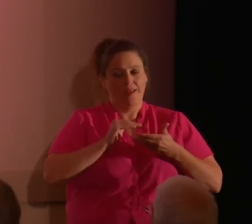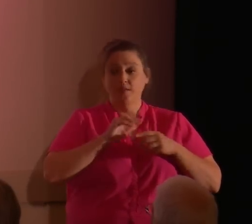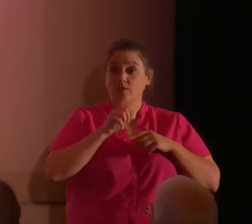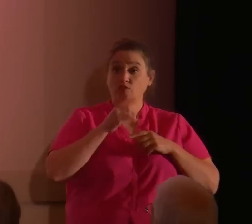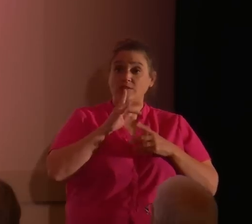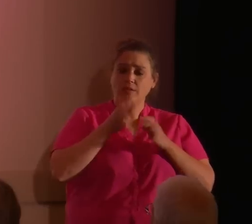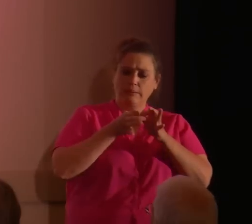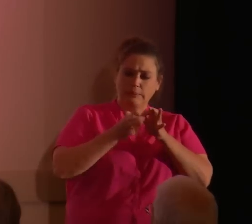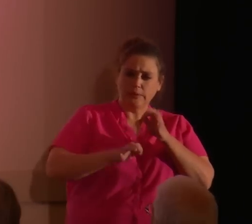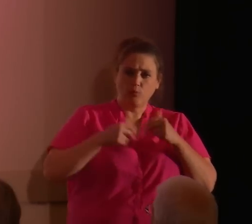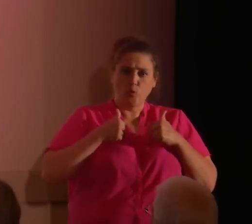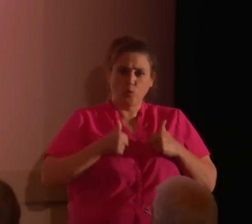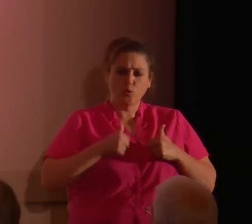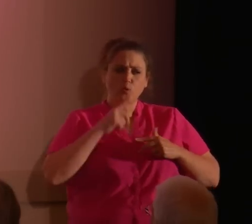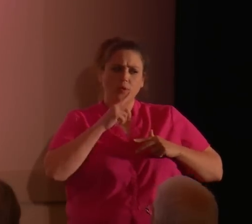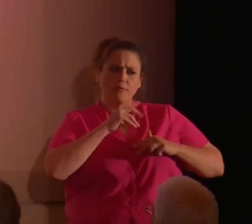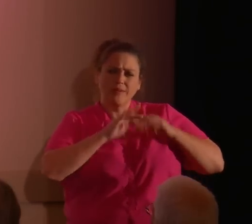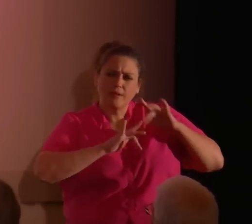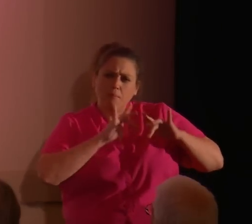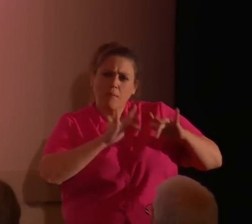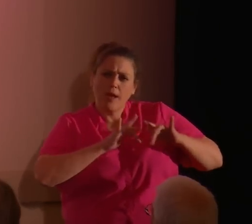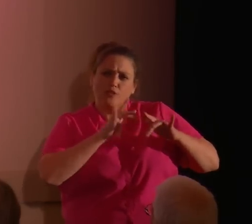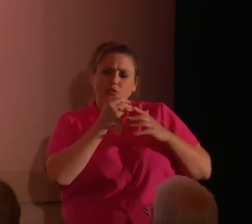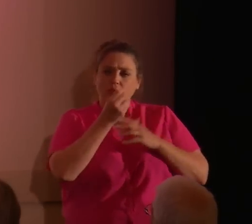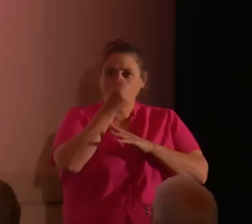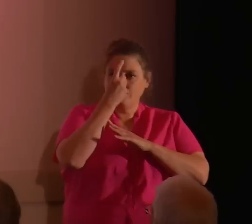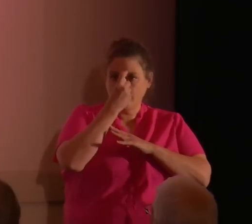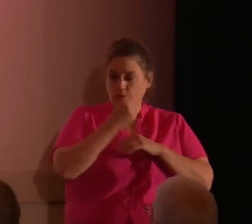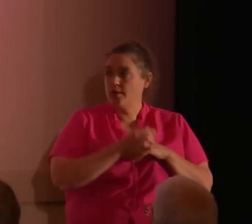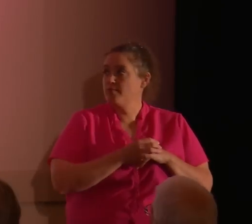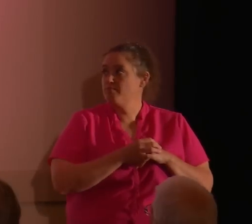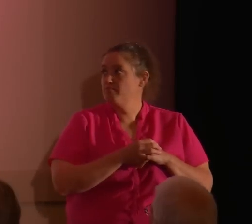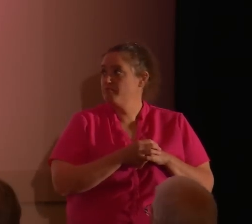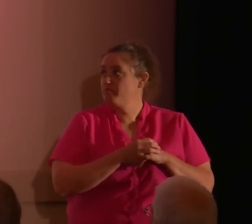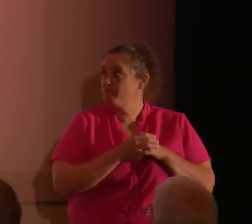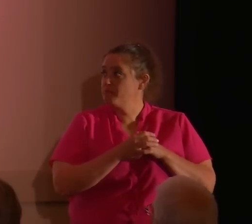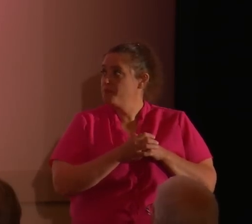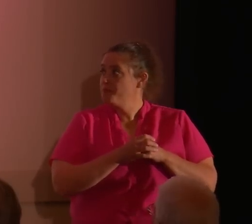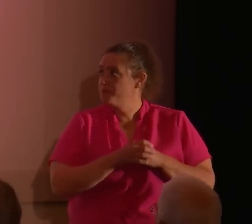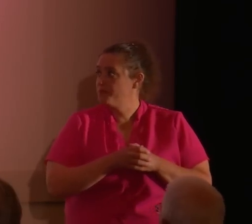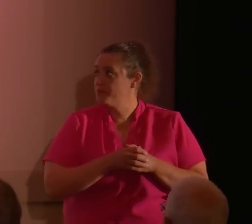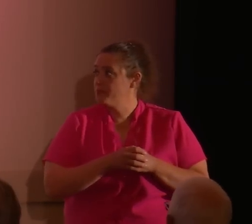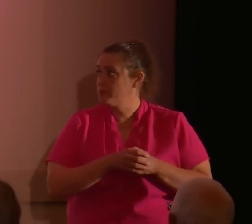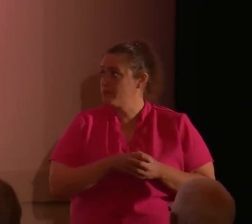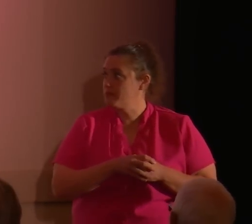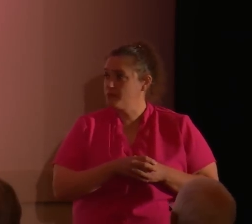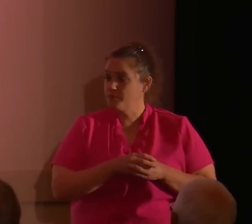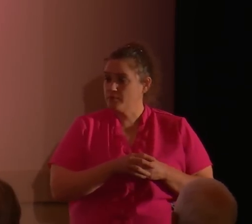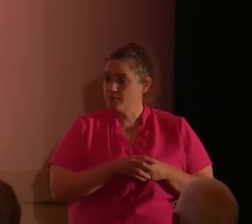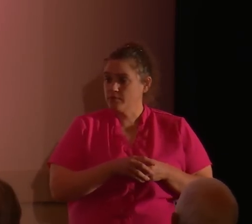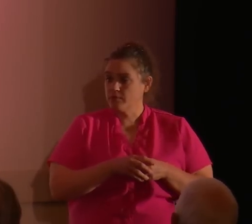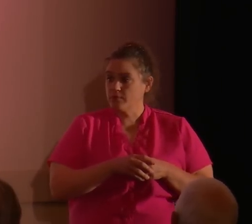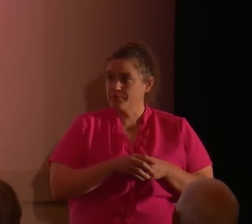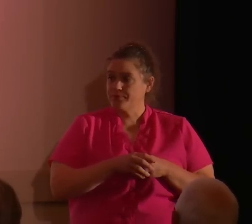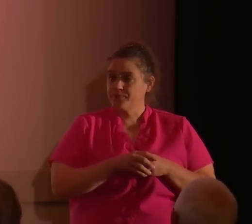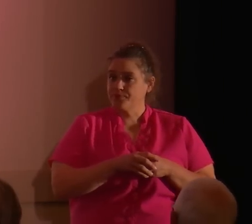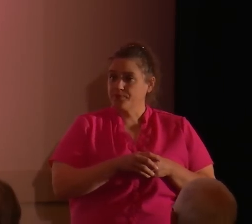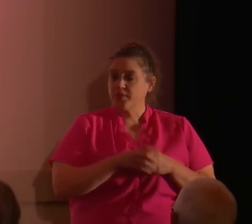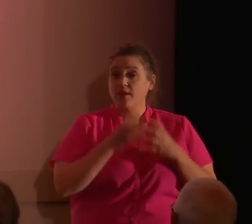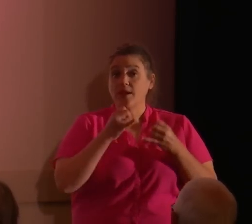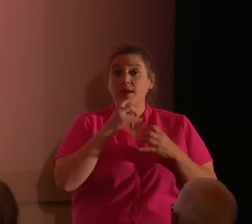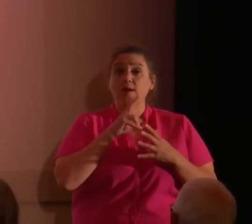simple human compassion and understanding on both our parts. Now, standing here in front of all of you,